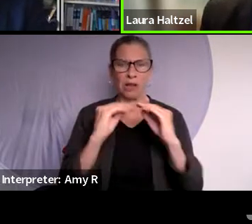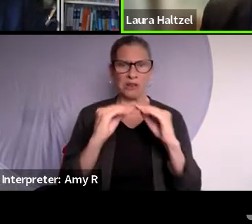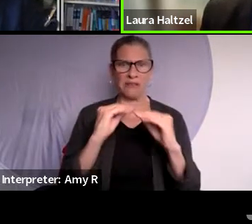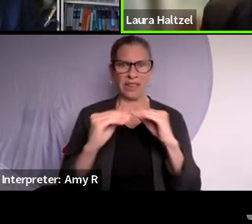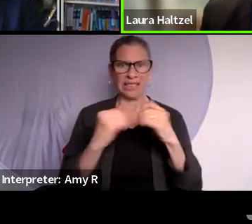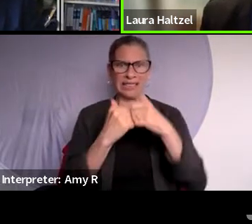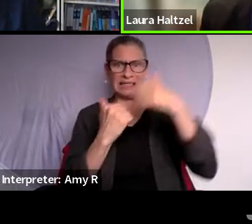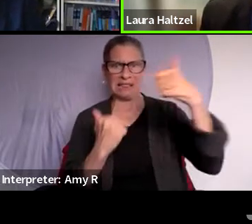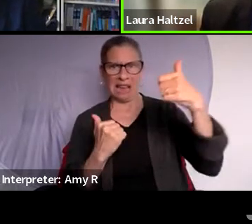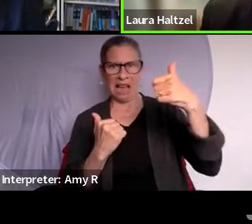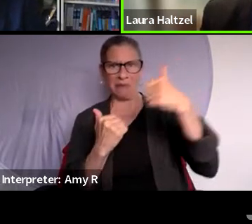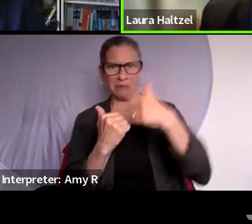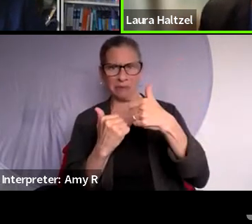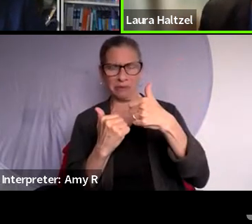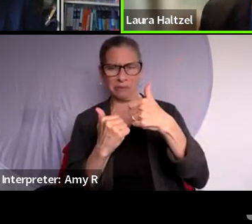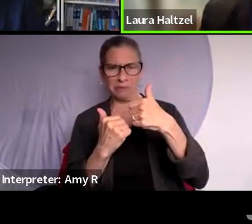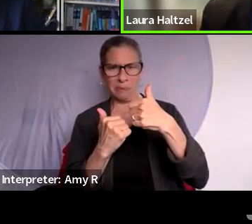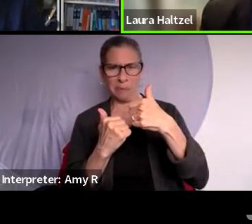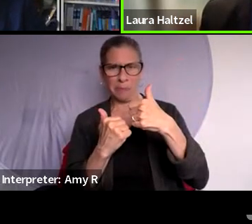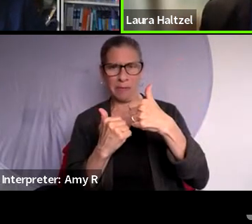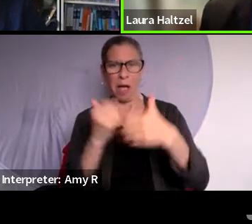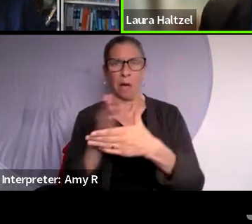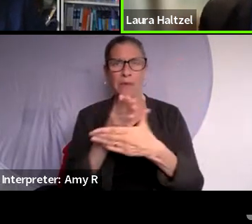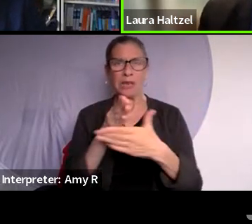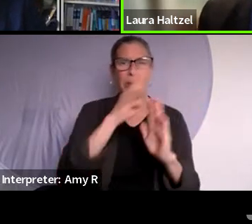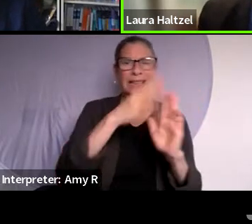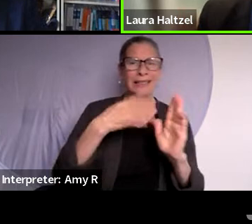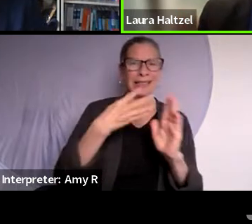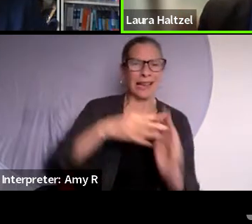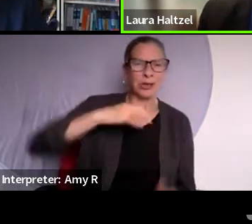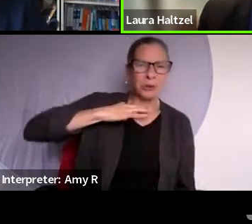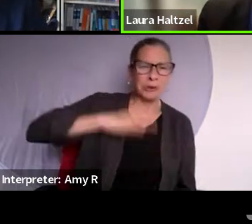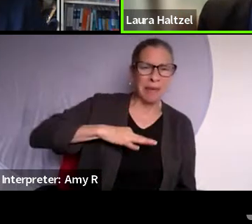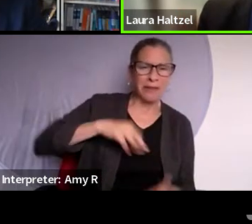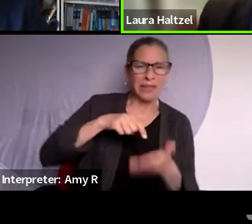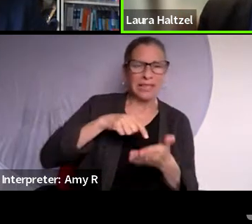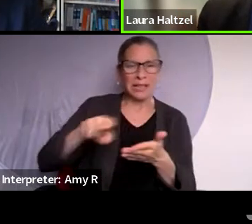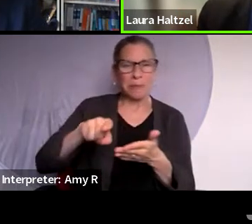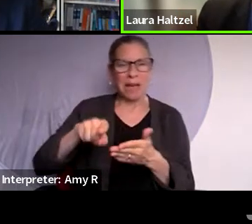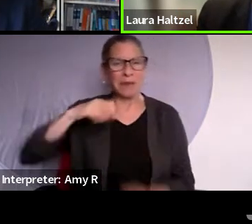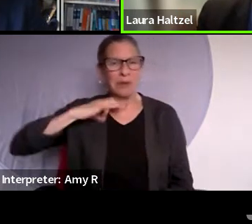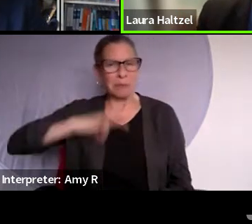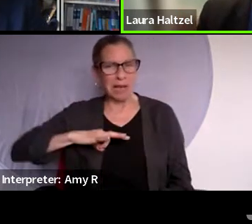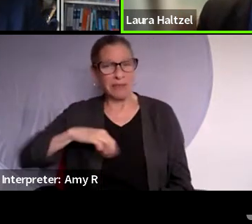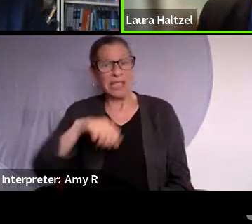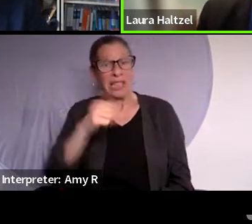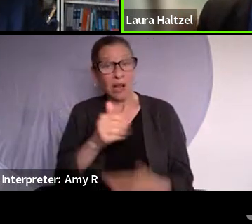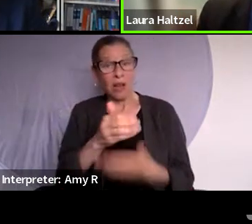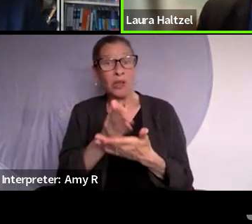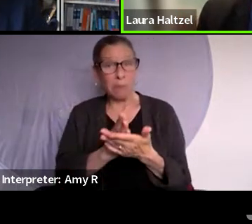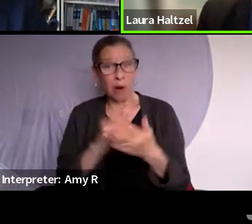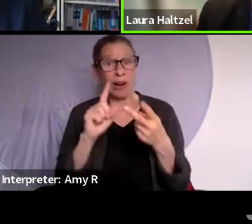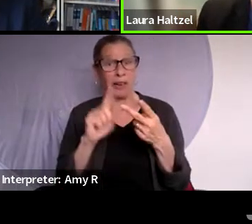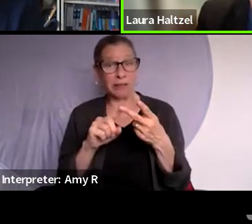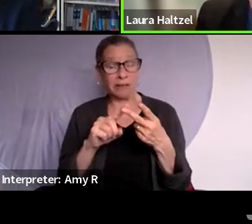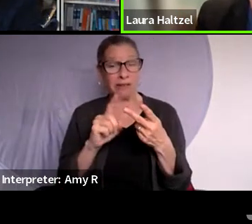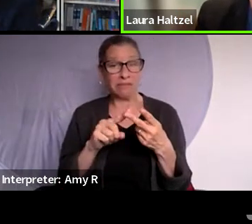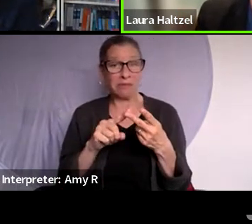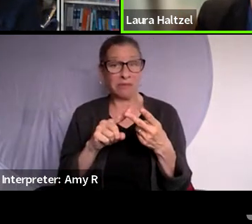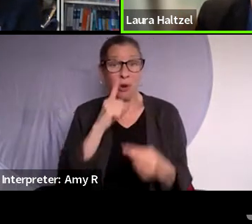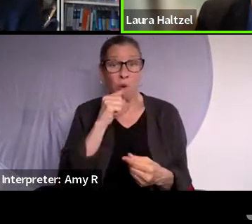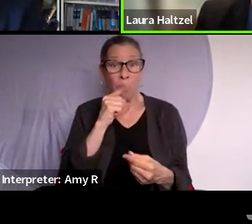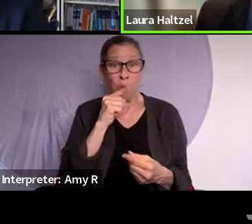gap between the scheduled benefits and the payable benefits. So that's one piece. The other piece, though, is